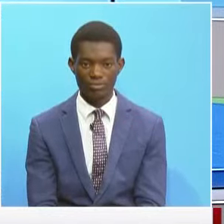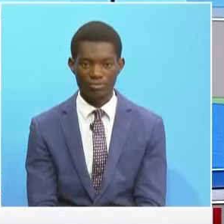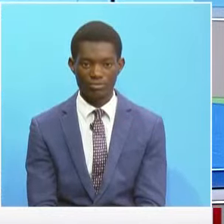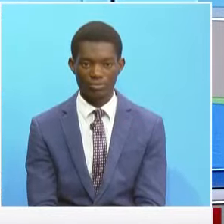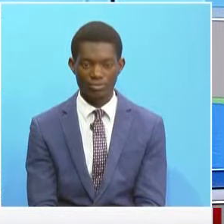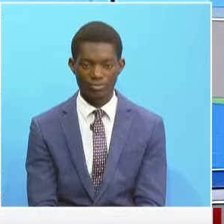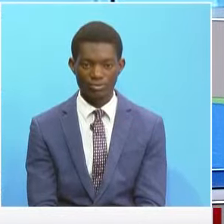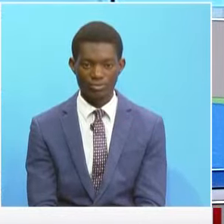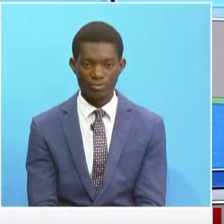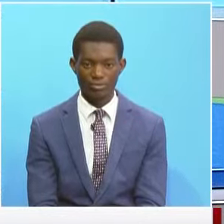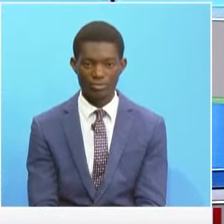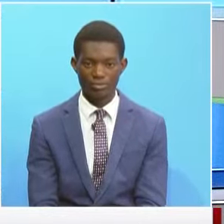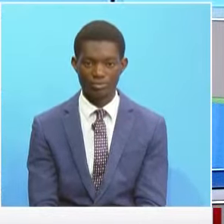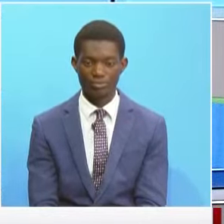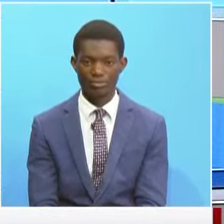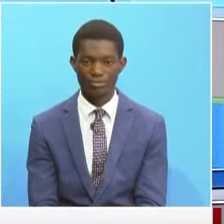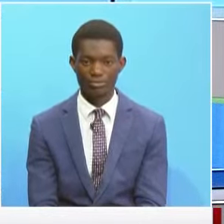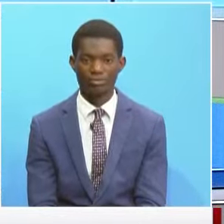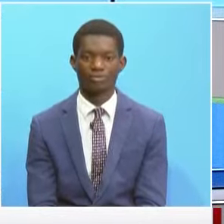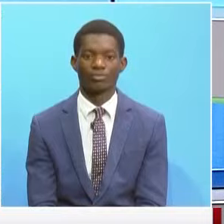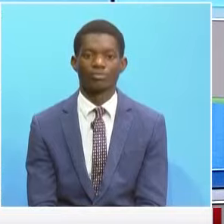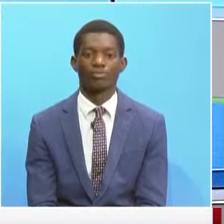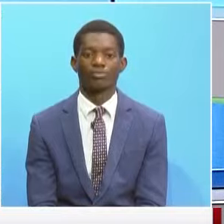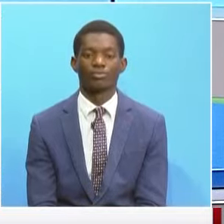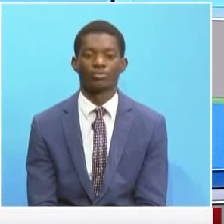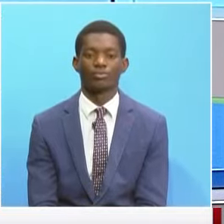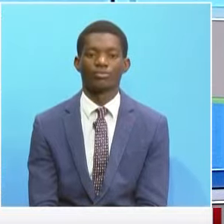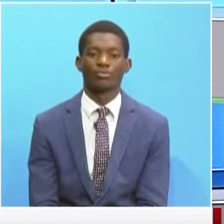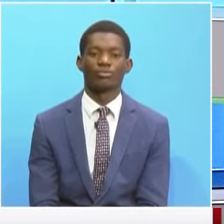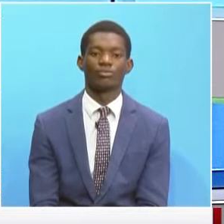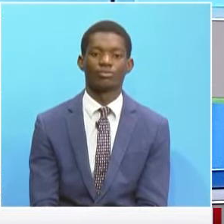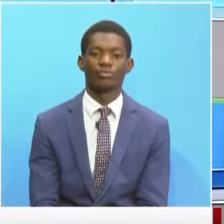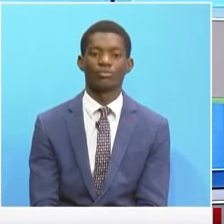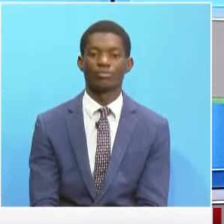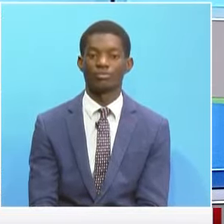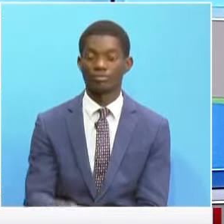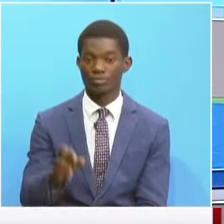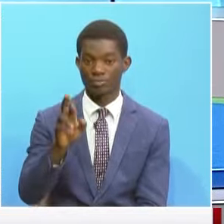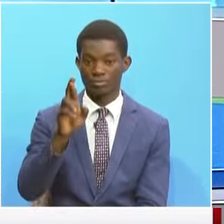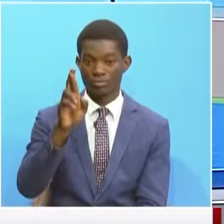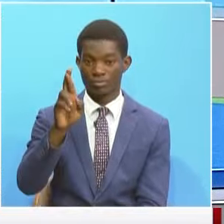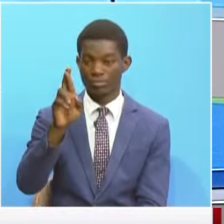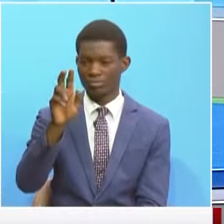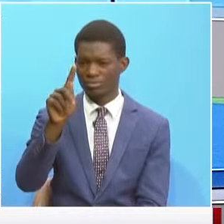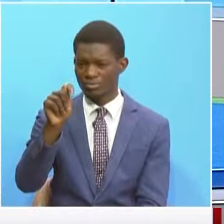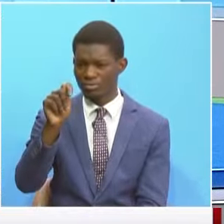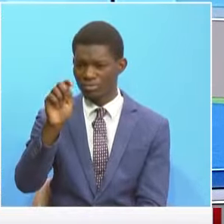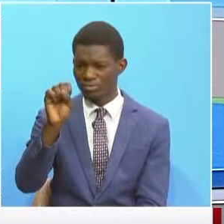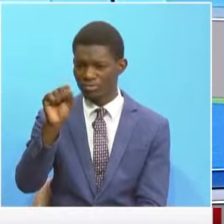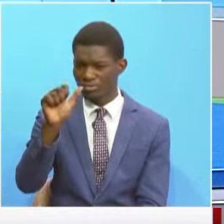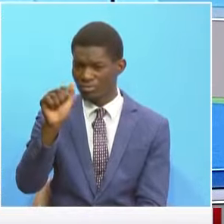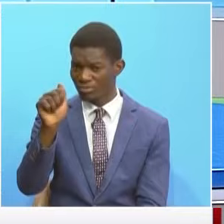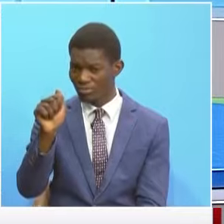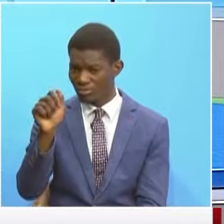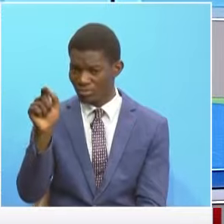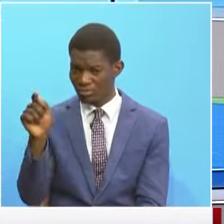And finally, in the news, the Road Transport and Safety Agency has recorded over 300 deaths in